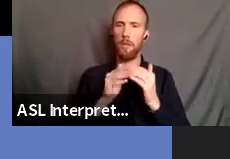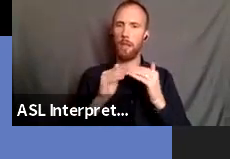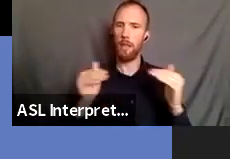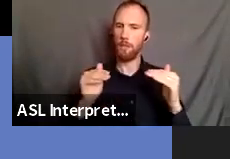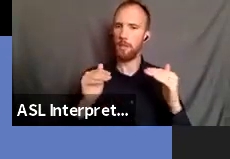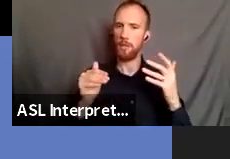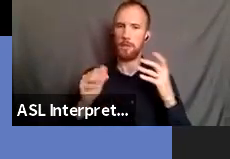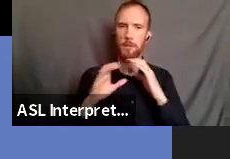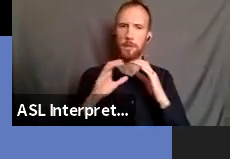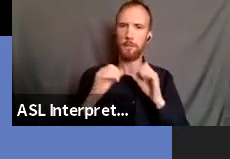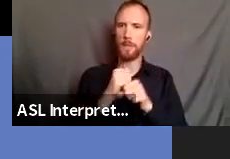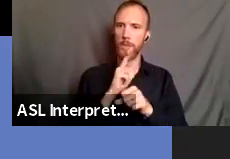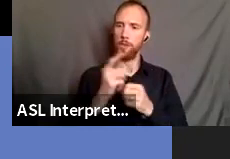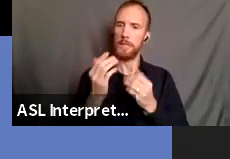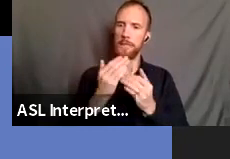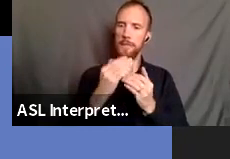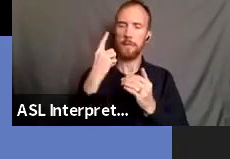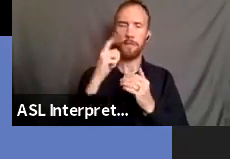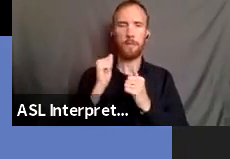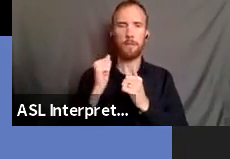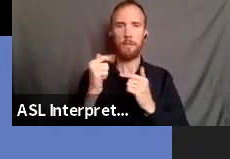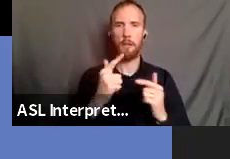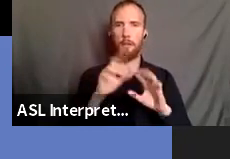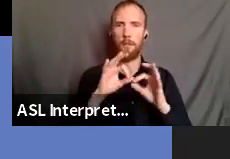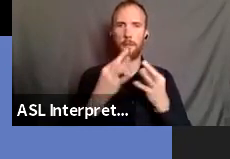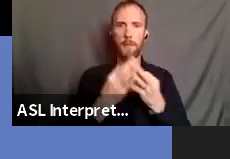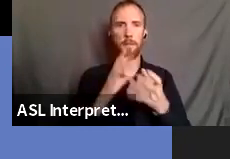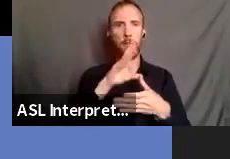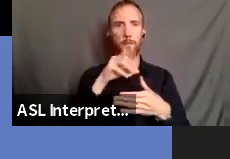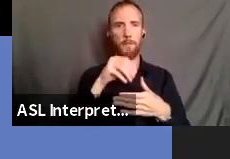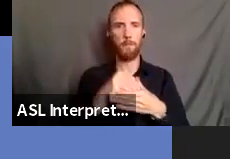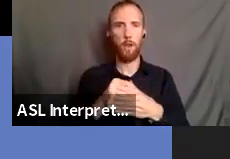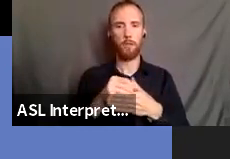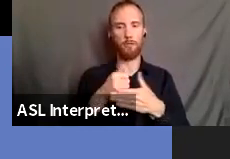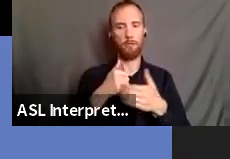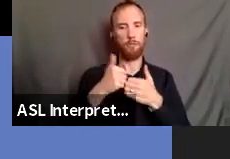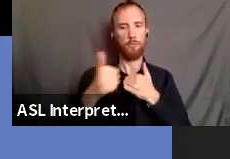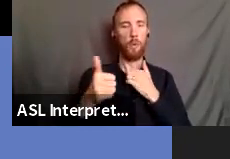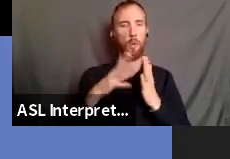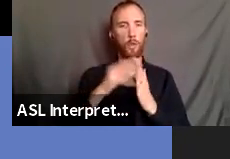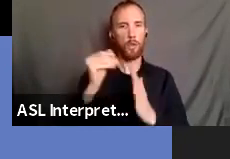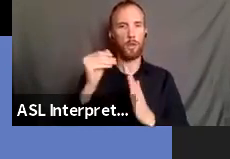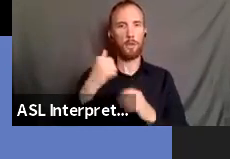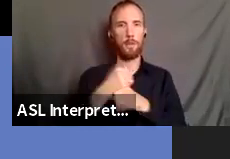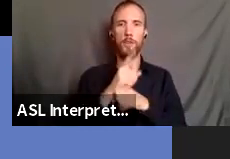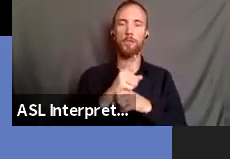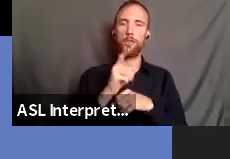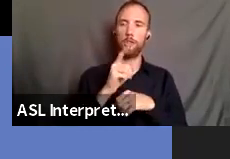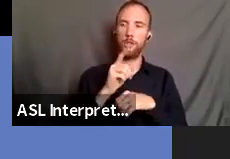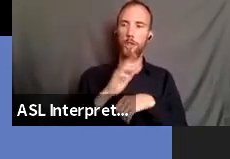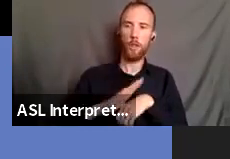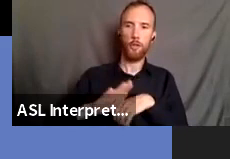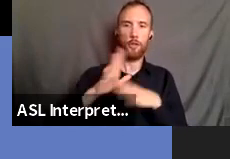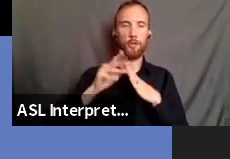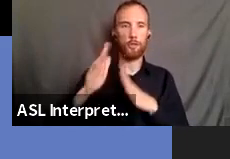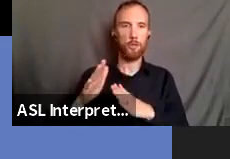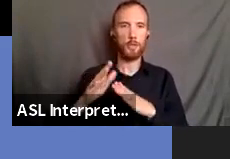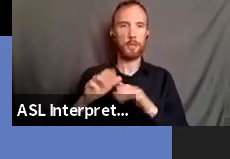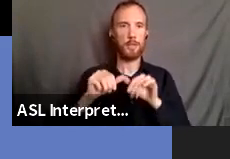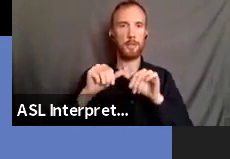understand how to engage in remote learning and also how to support their students continued academic progress